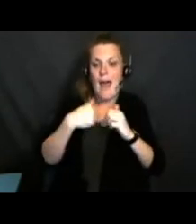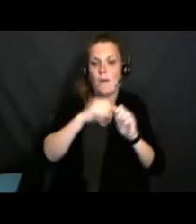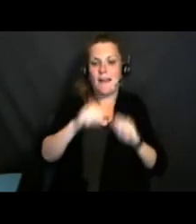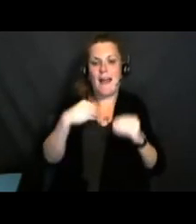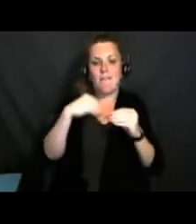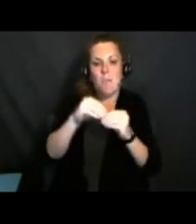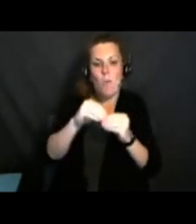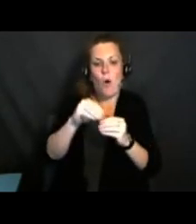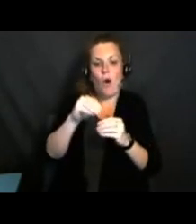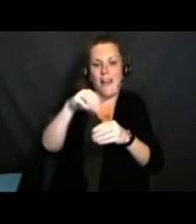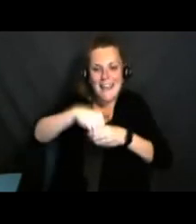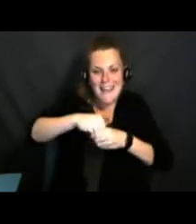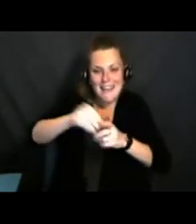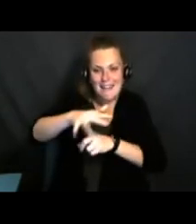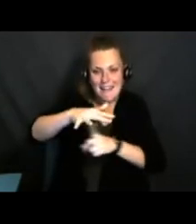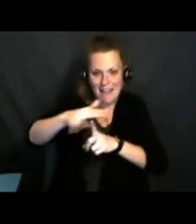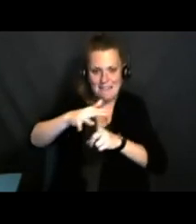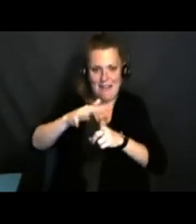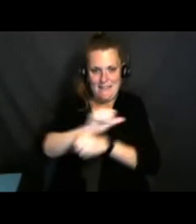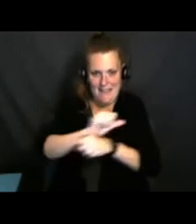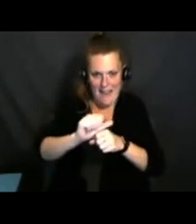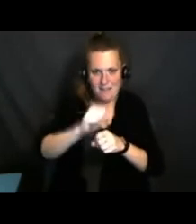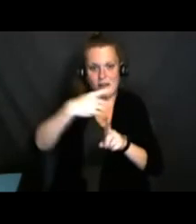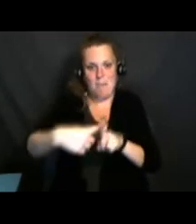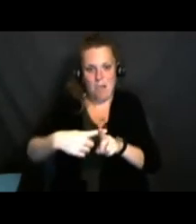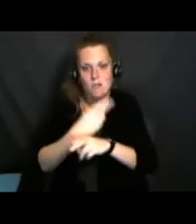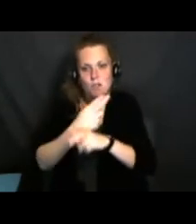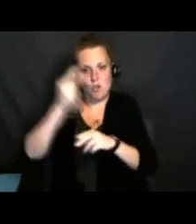of neuroimaging studies.